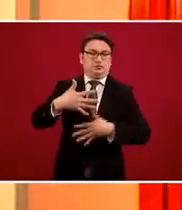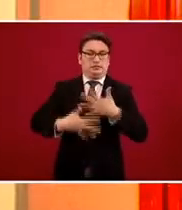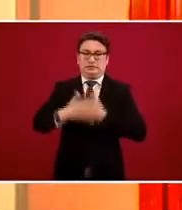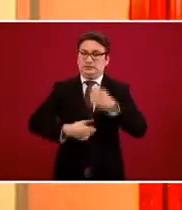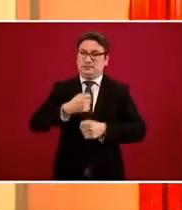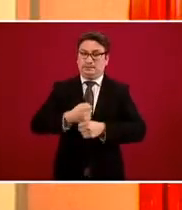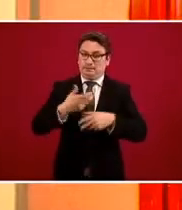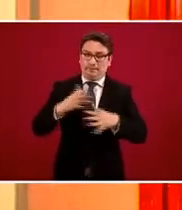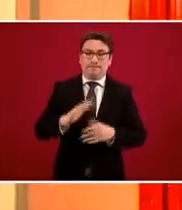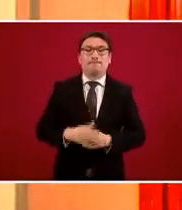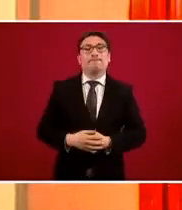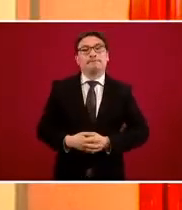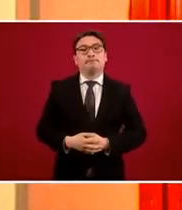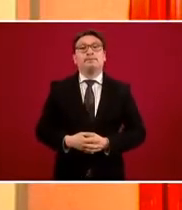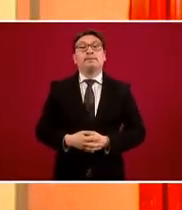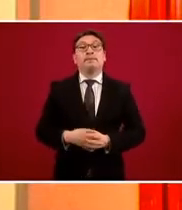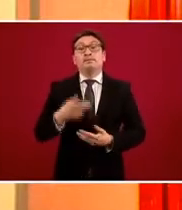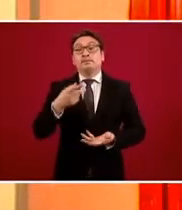good